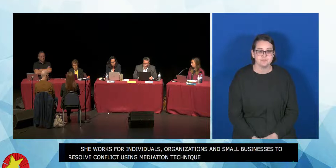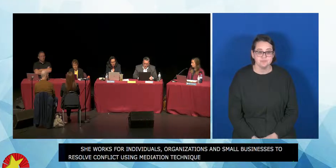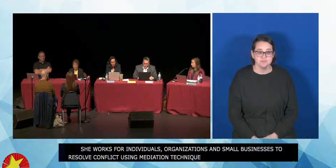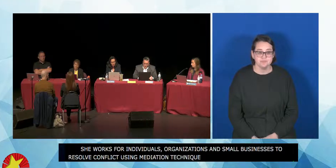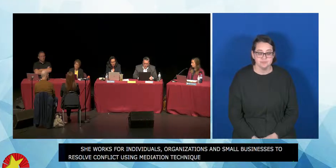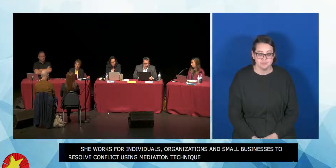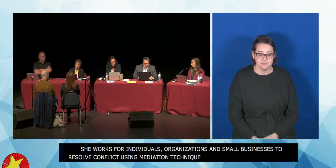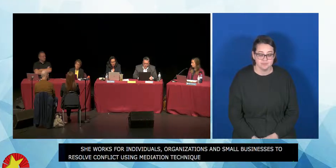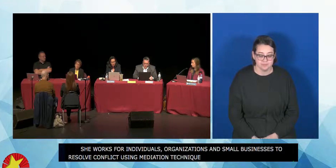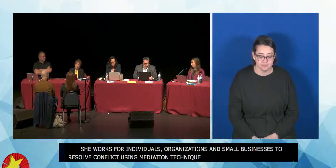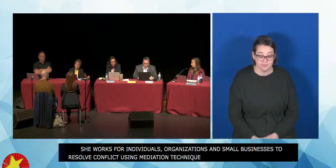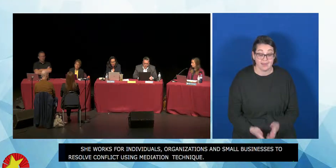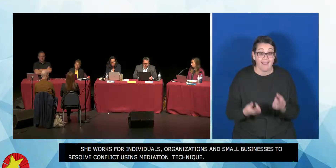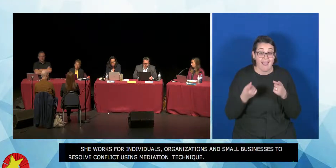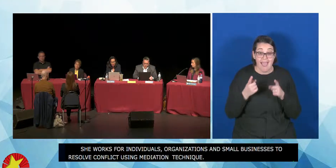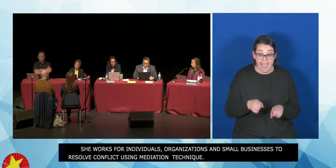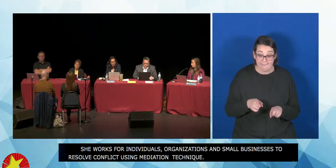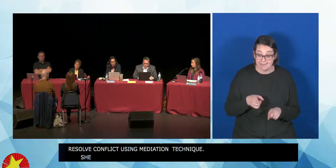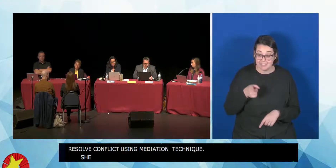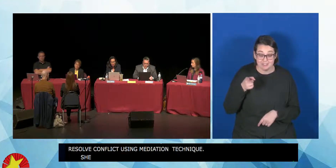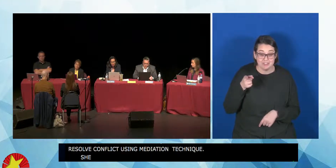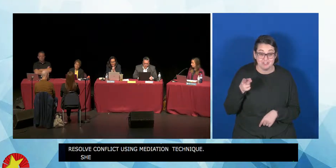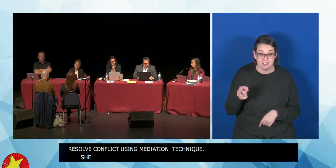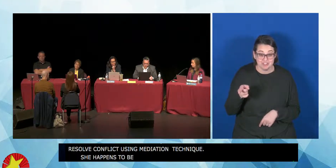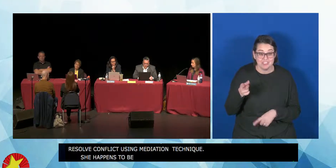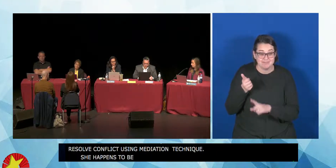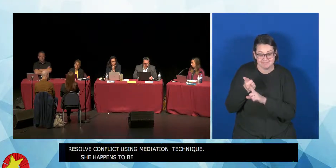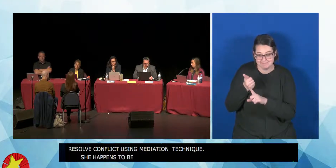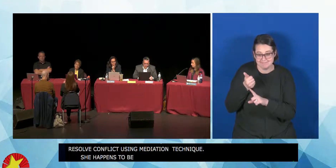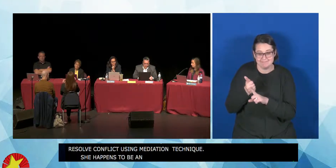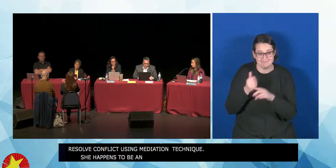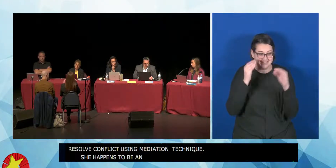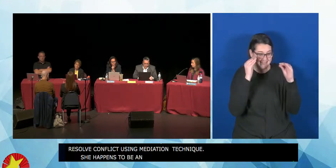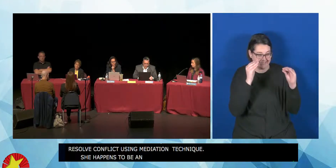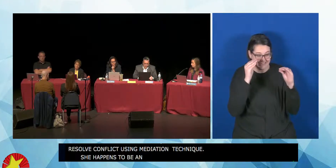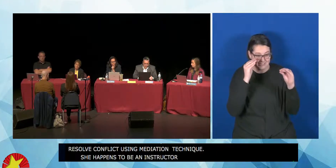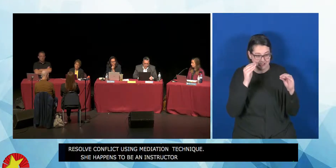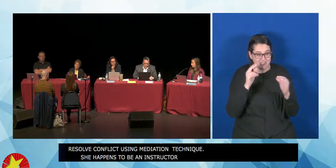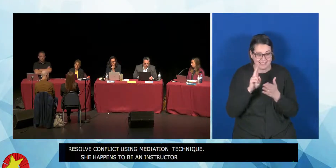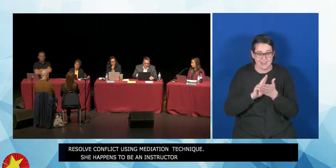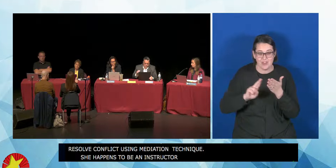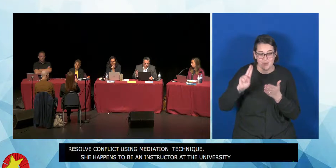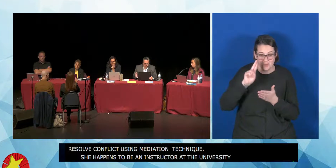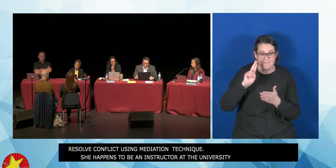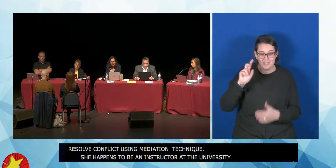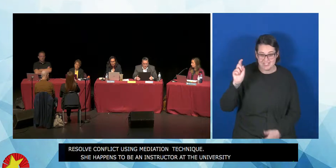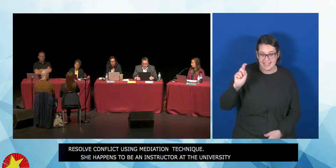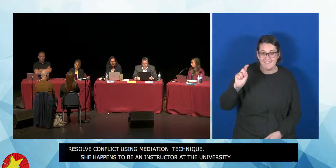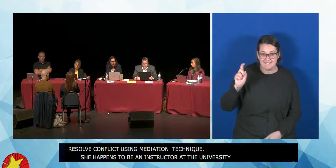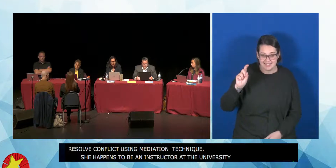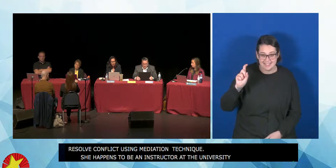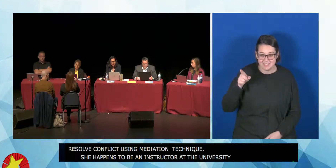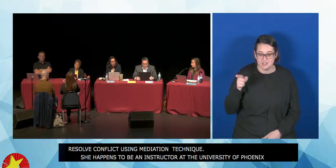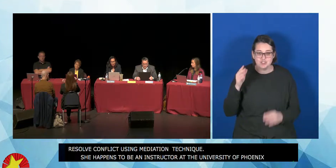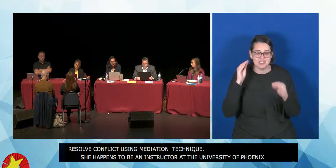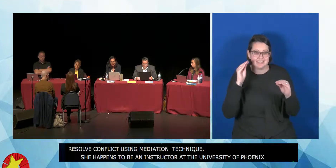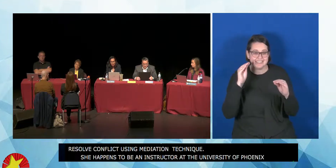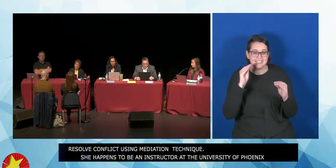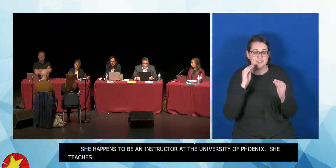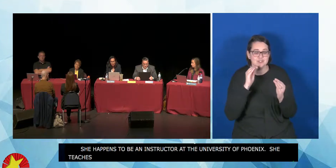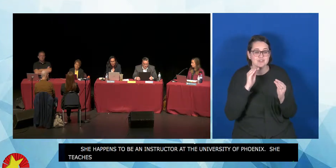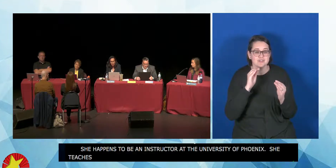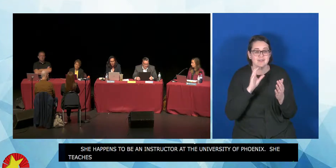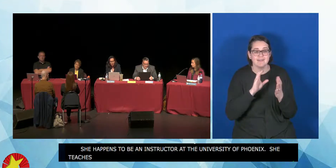She happens to be an instructor with the University of Phoenix. She teaches courses on